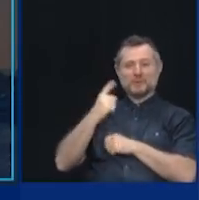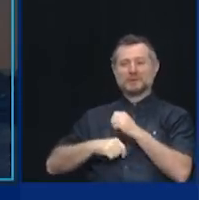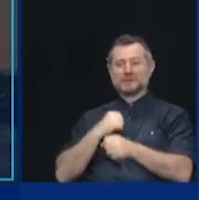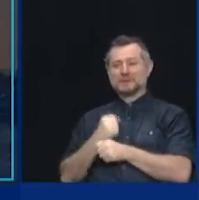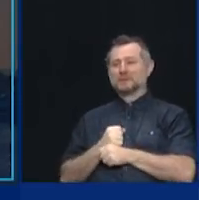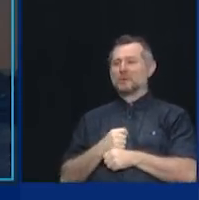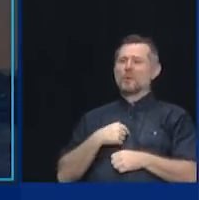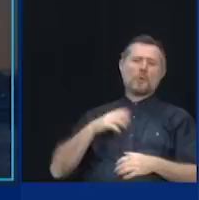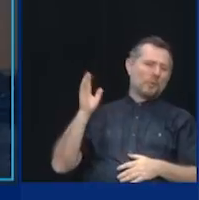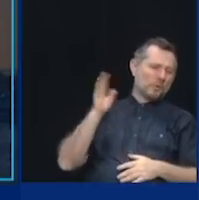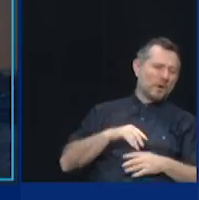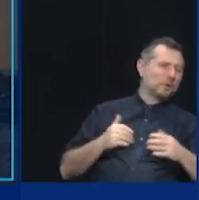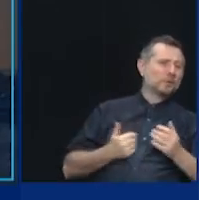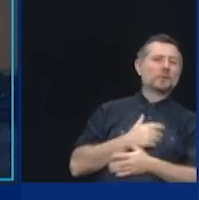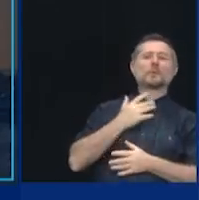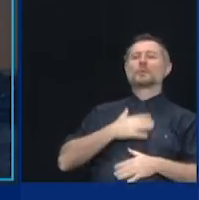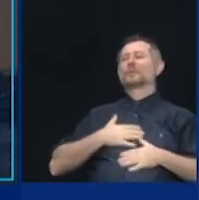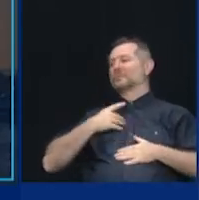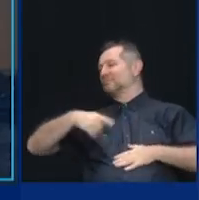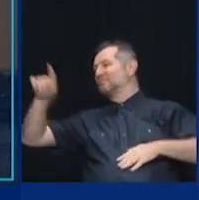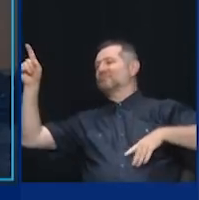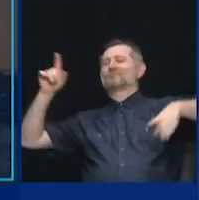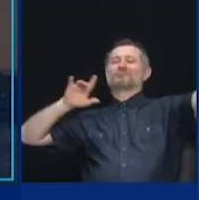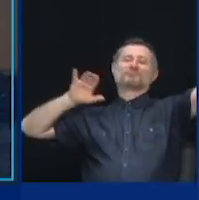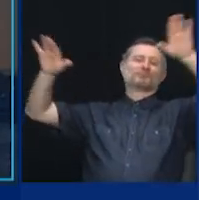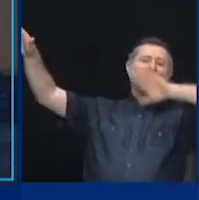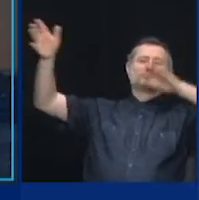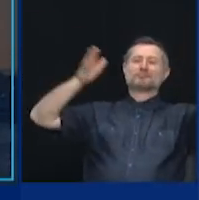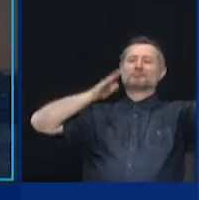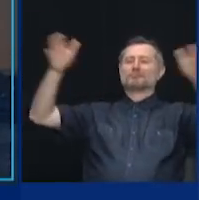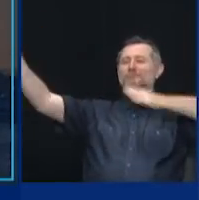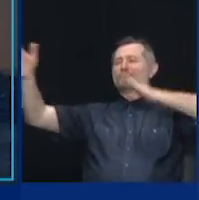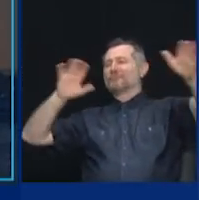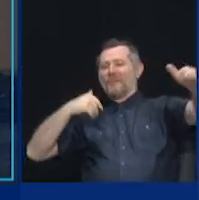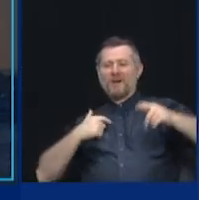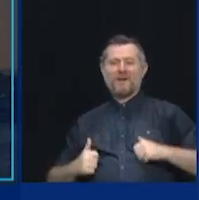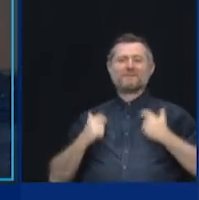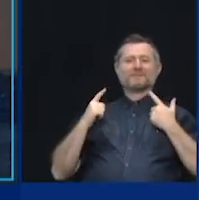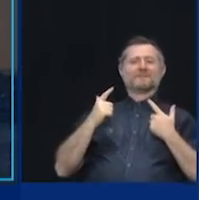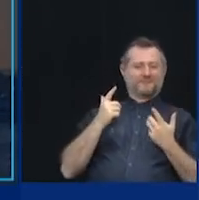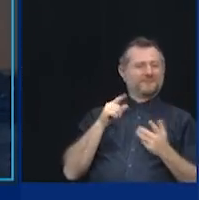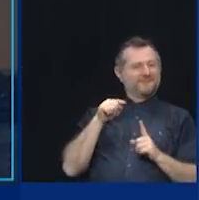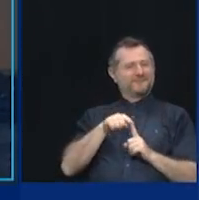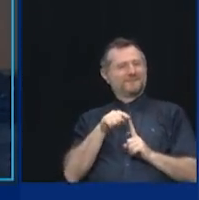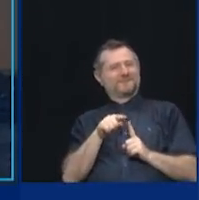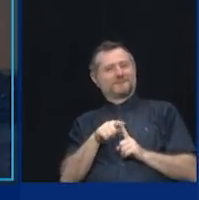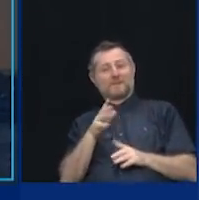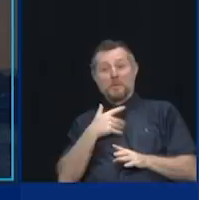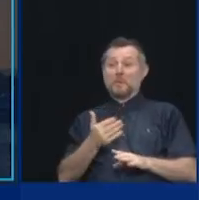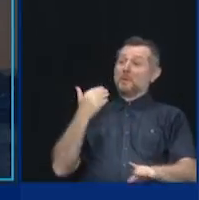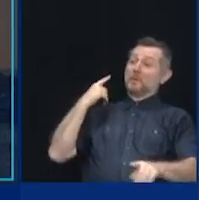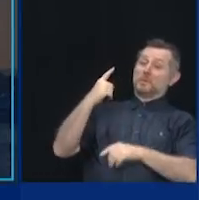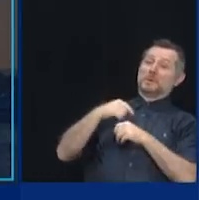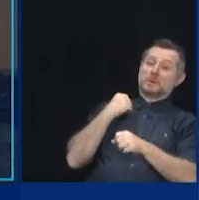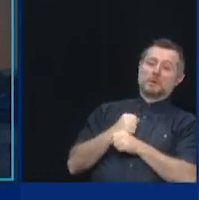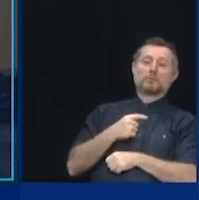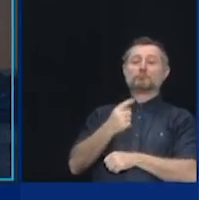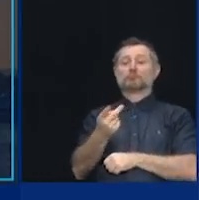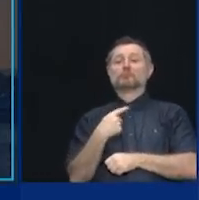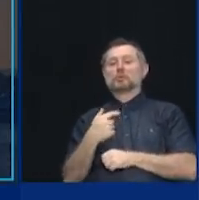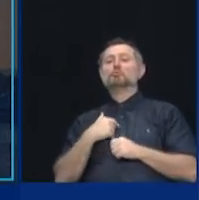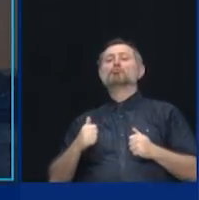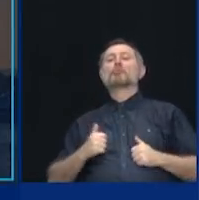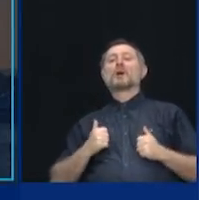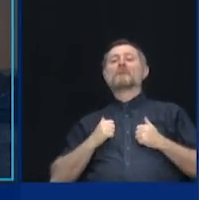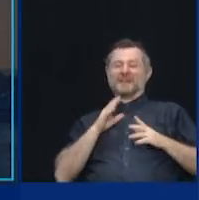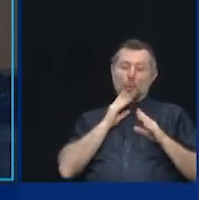life. Life was not about what we were doing the past year. We were surviving the past year. We were